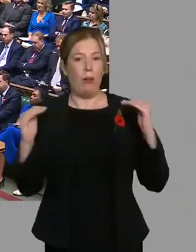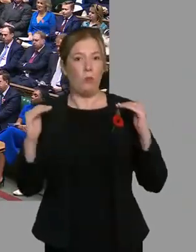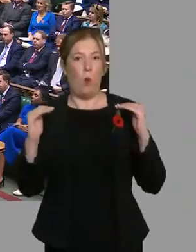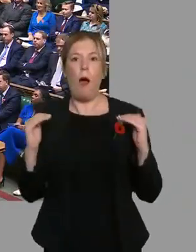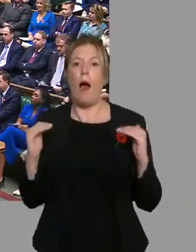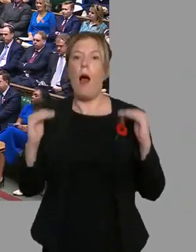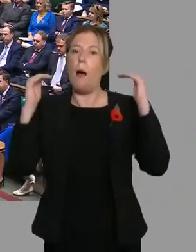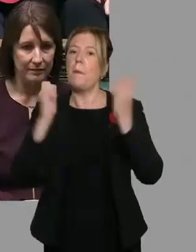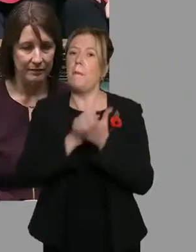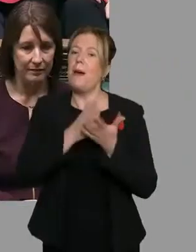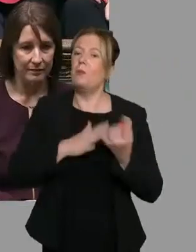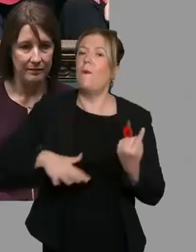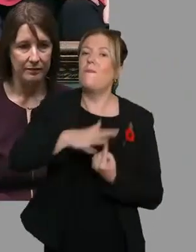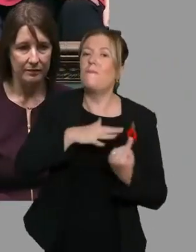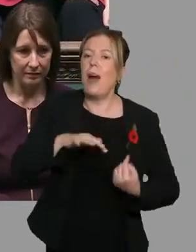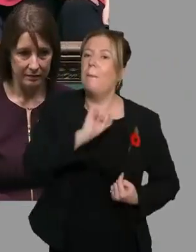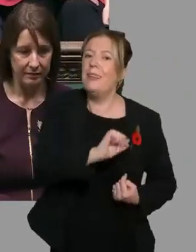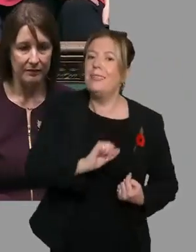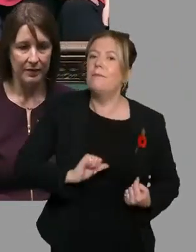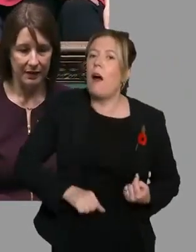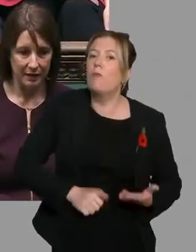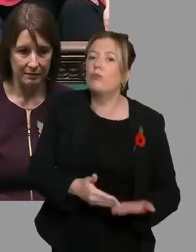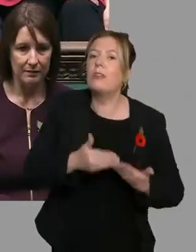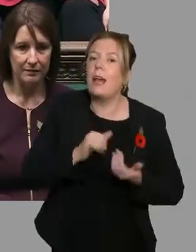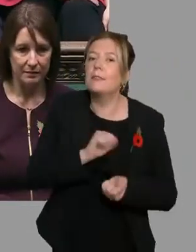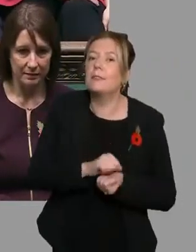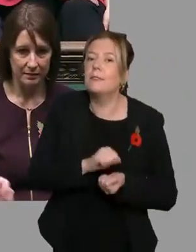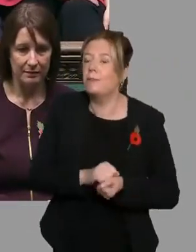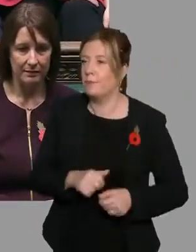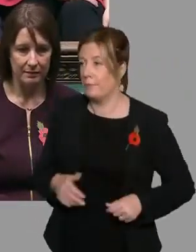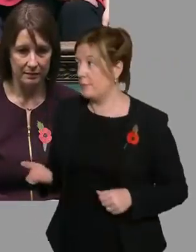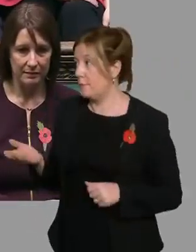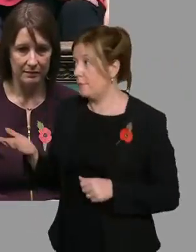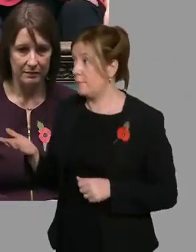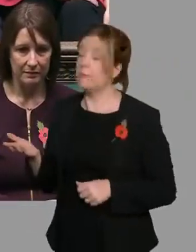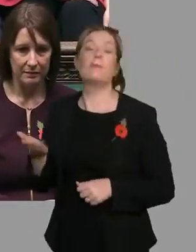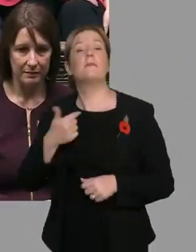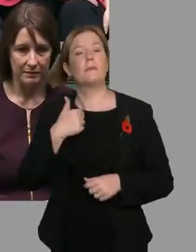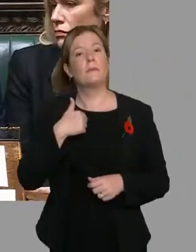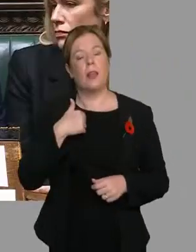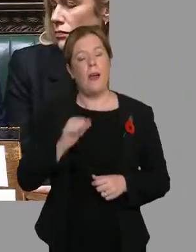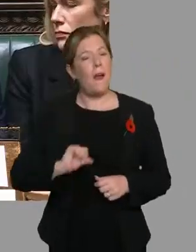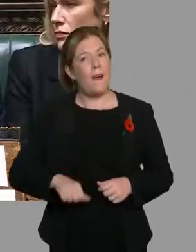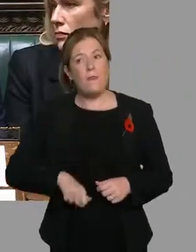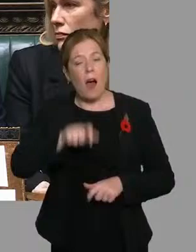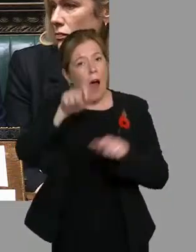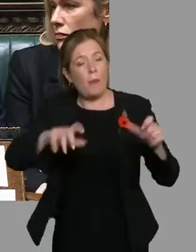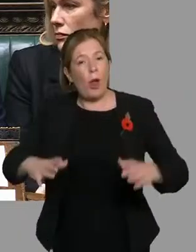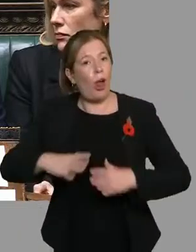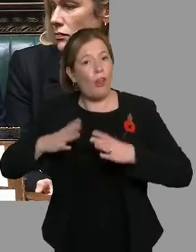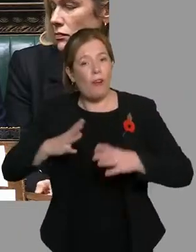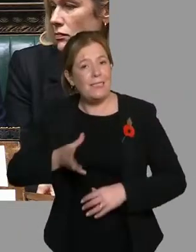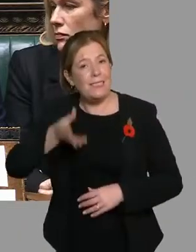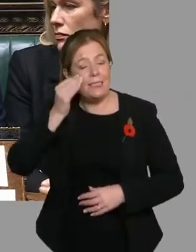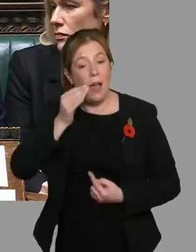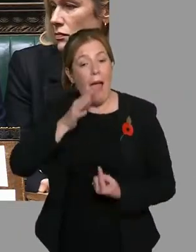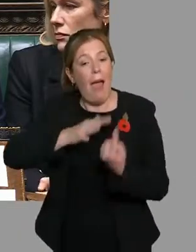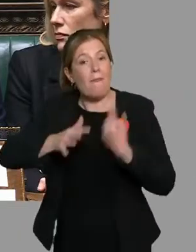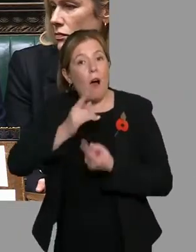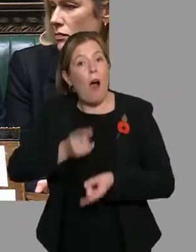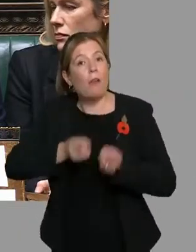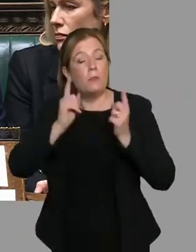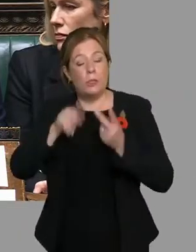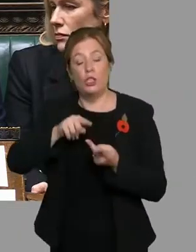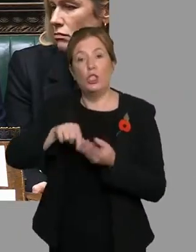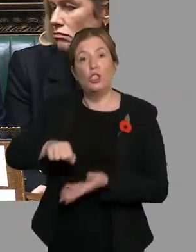Mr. Speaker, we are listening to farmers, and the Environment Secretary and the Treasury Ministers met with the NFU on Monday